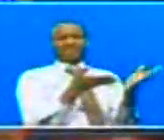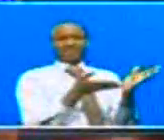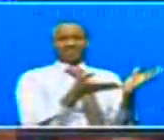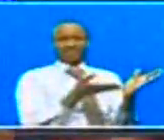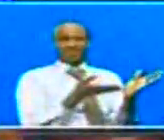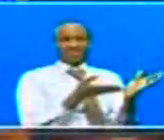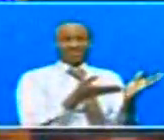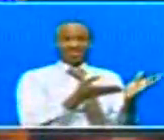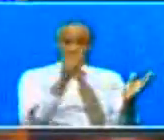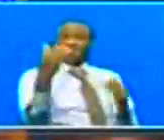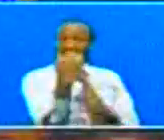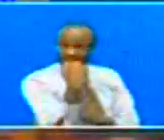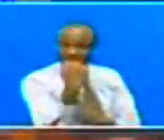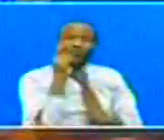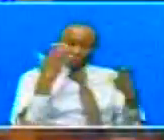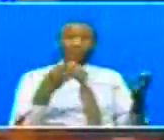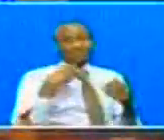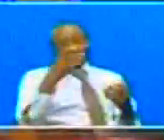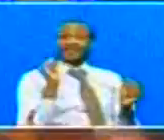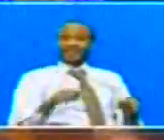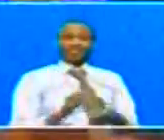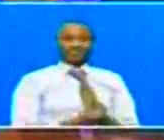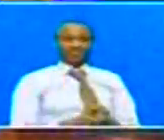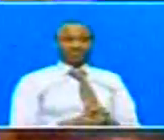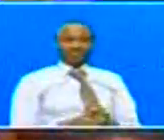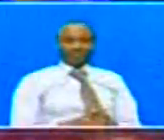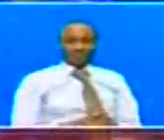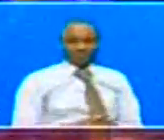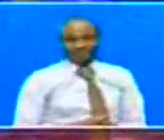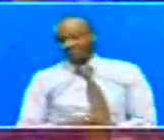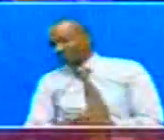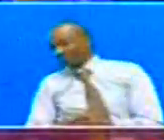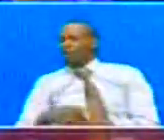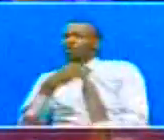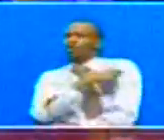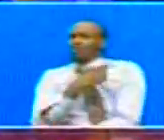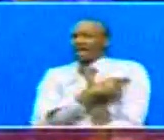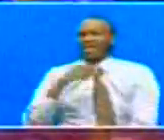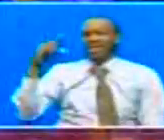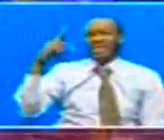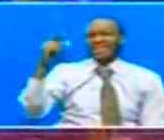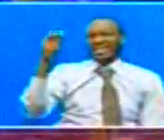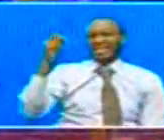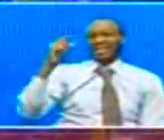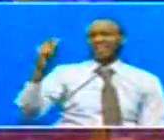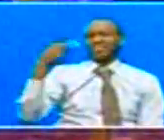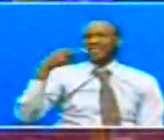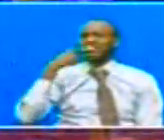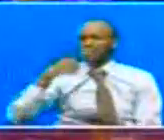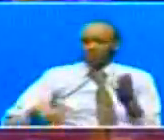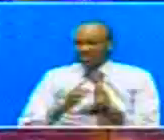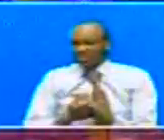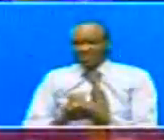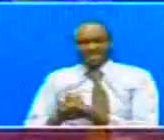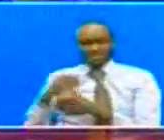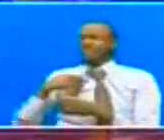here. He asked whether we do it. Yeah. And he's here. Dr. Kenneth Wameo. Yes. Well-known vet. Yes. Good guy. He says, a question